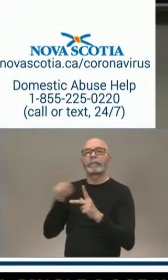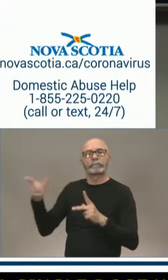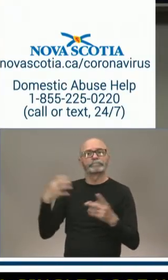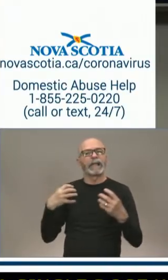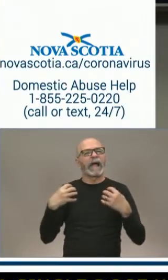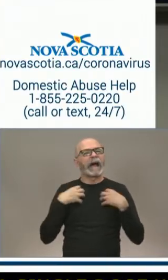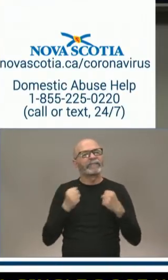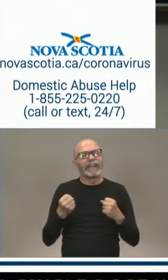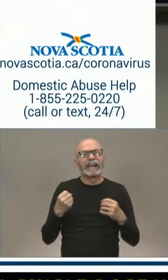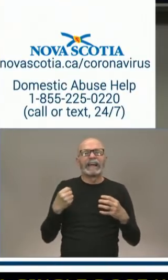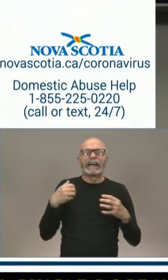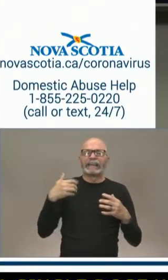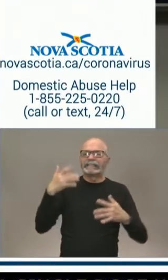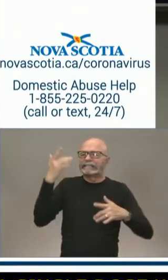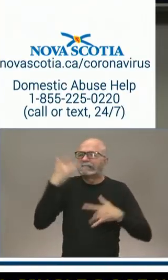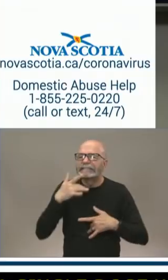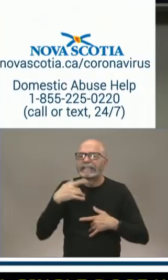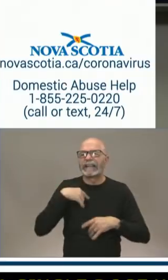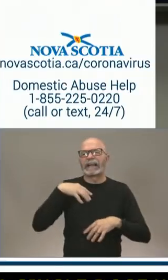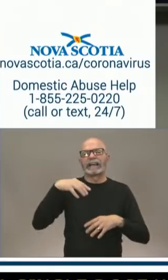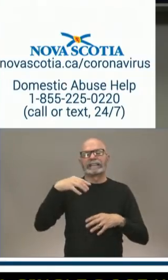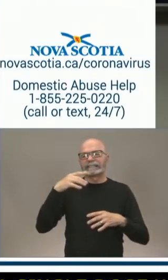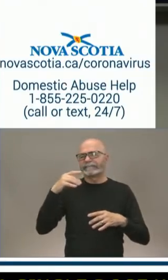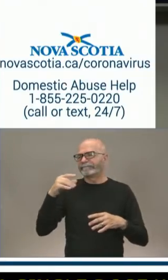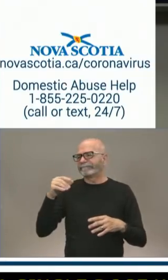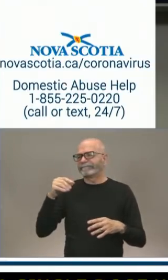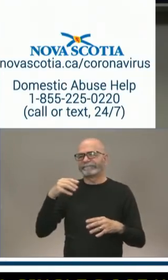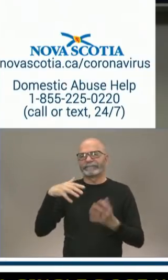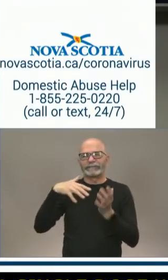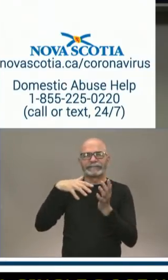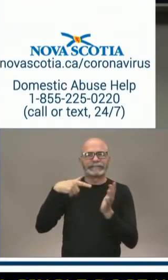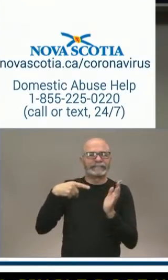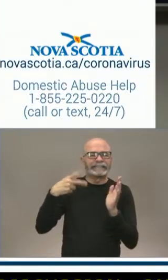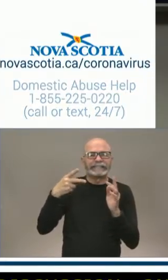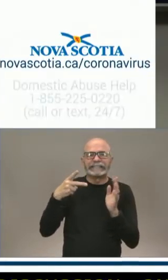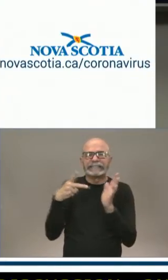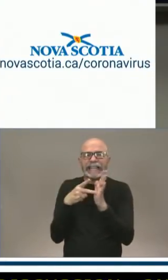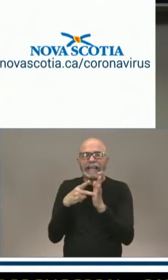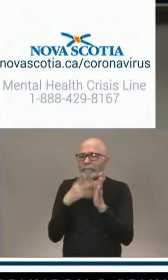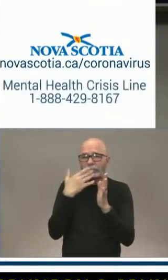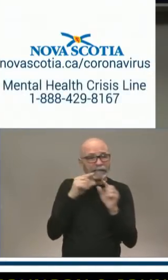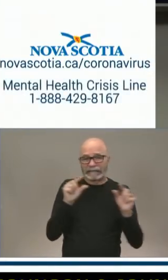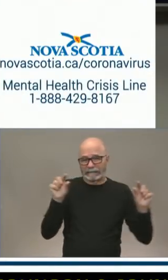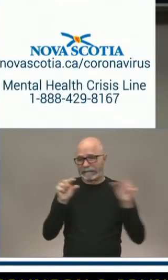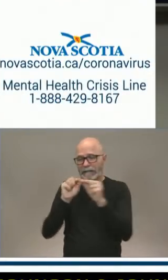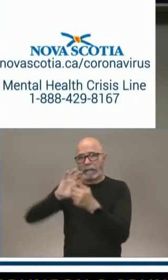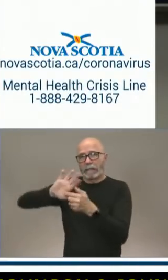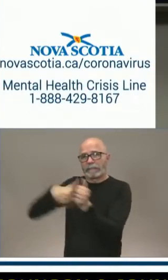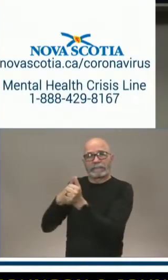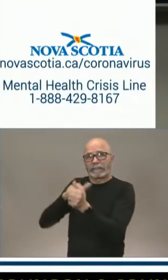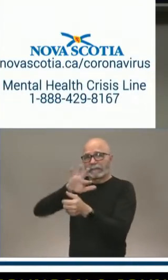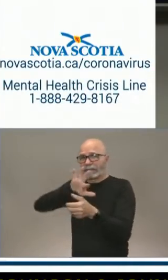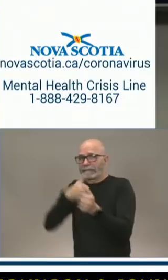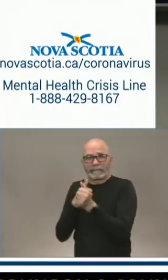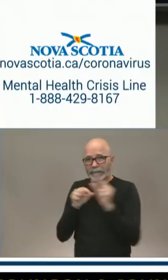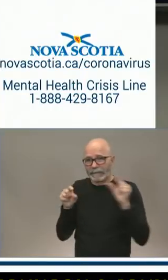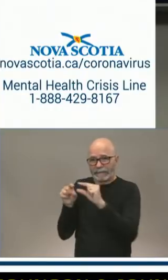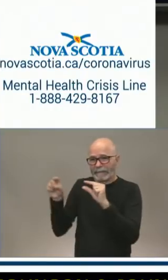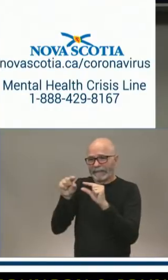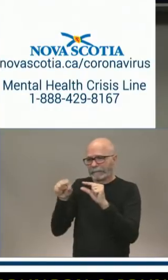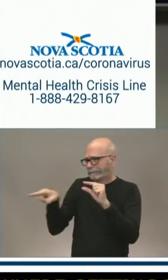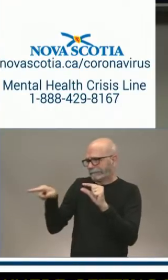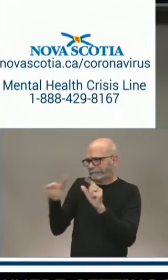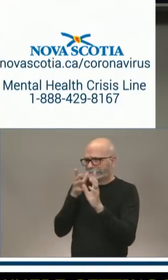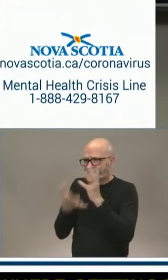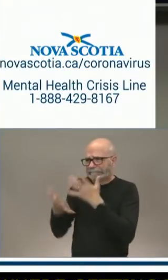second dose may be more of a challenge. But we also have to look at, we've we've made a priority for many vulnerable populations